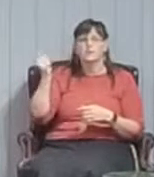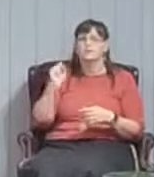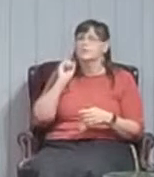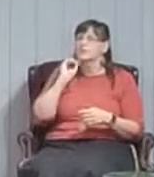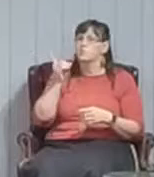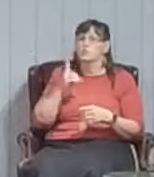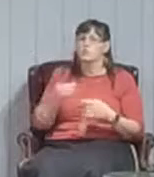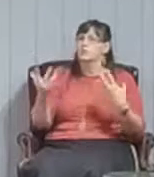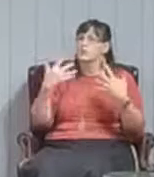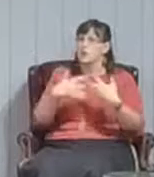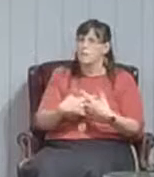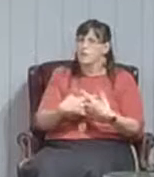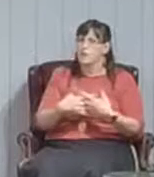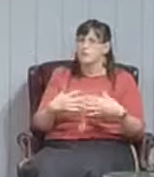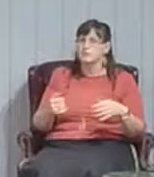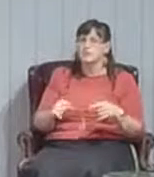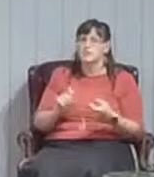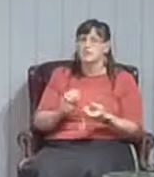not compromise with them,